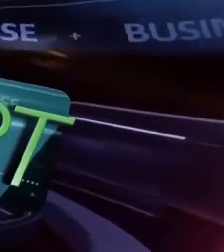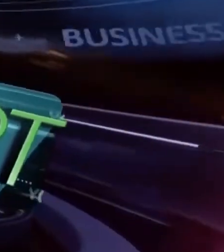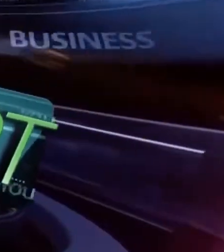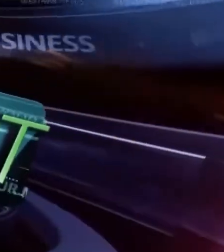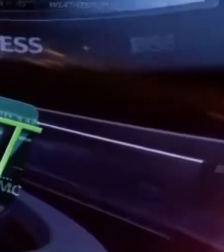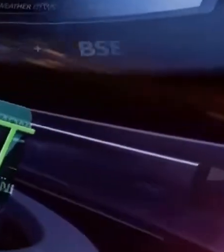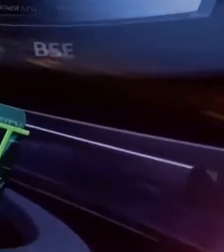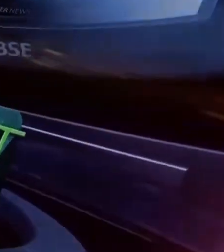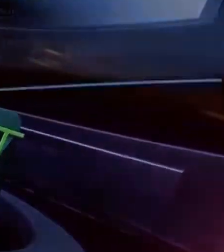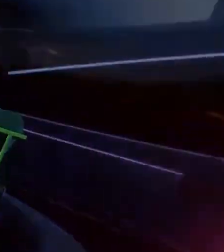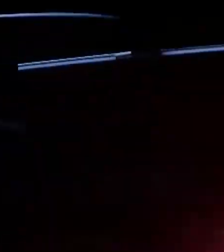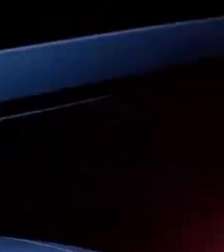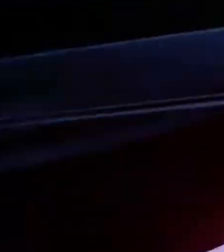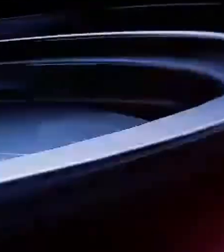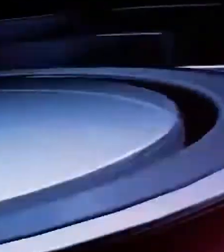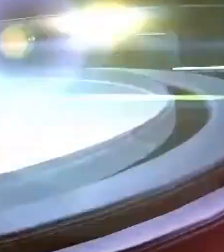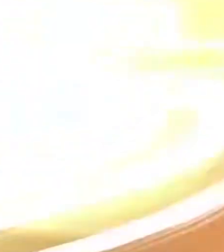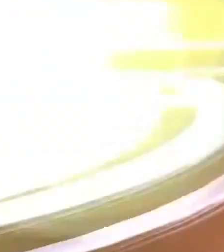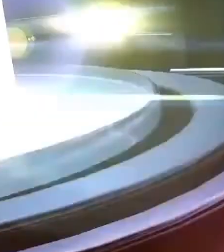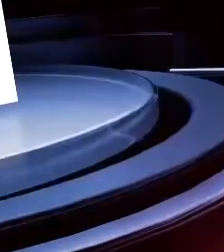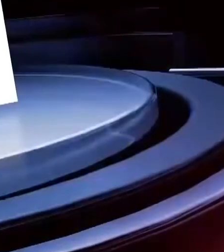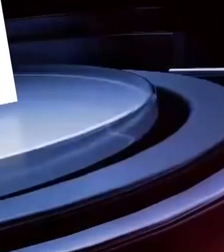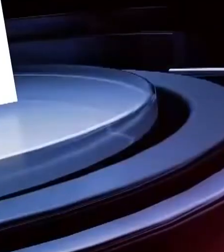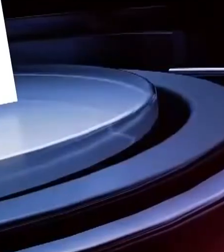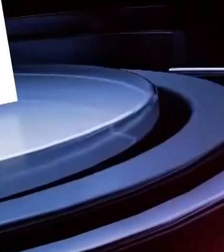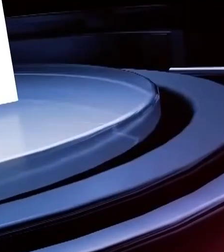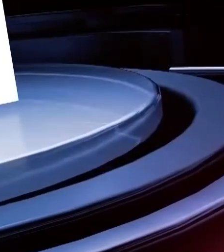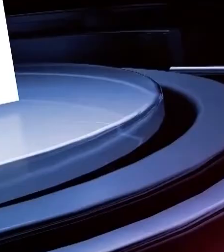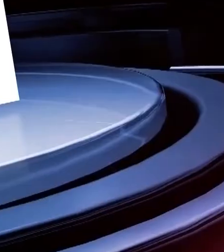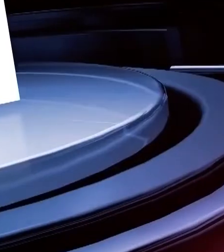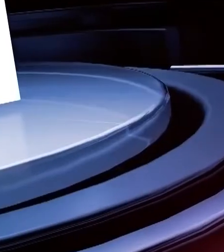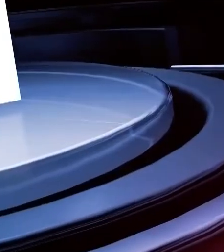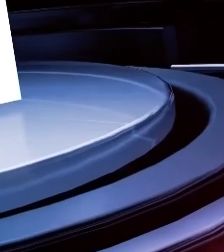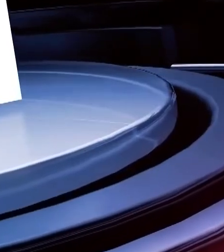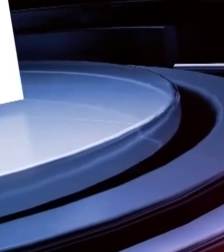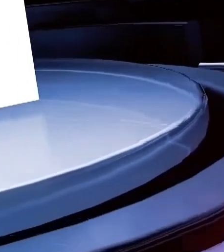The Business Report, brought to you with the compliments of Republic Bank.